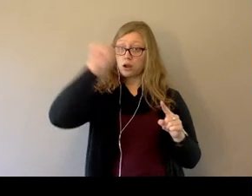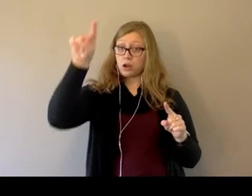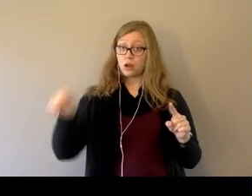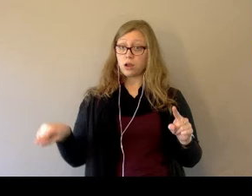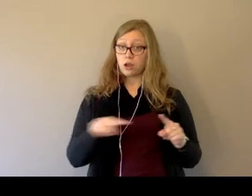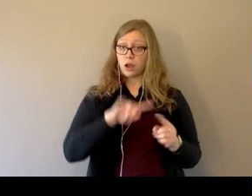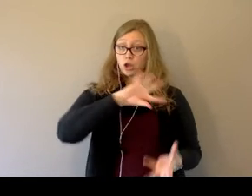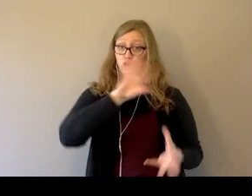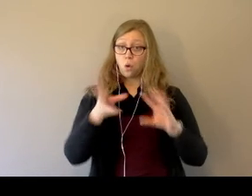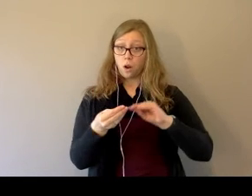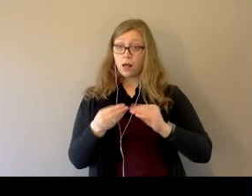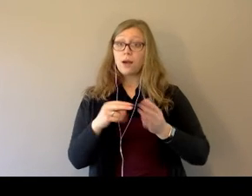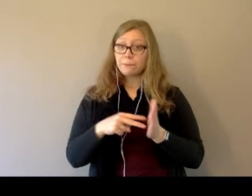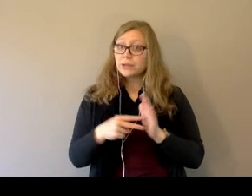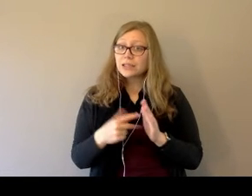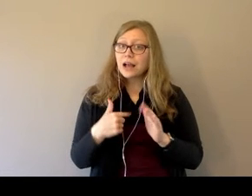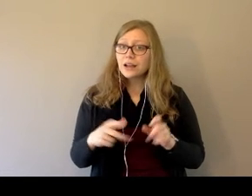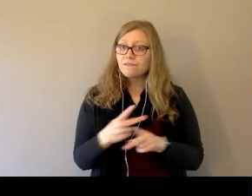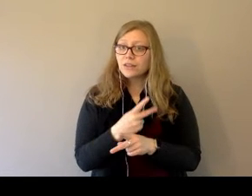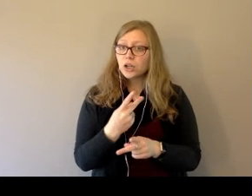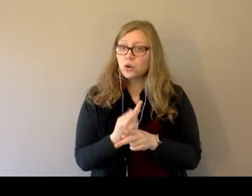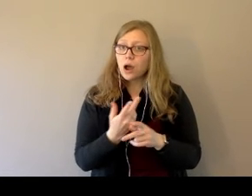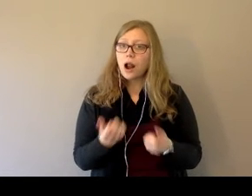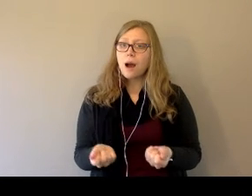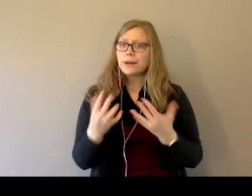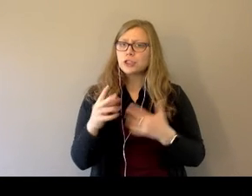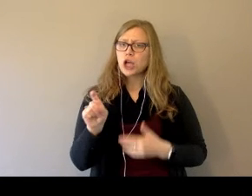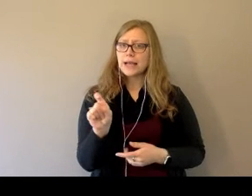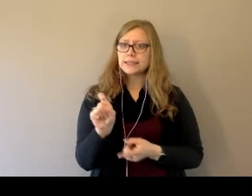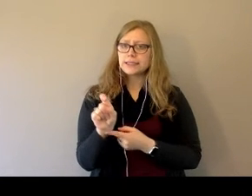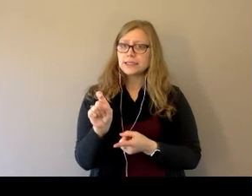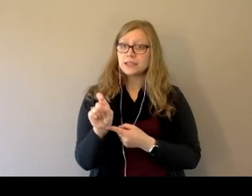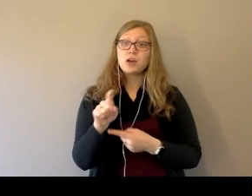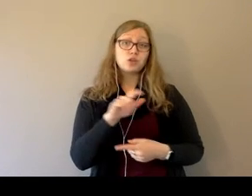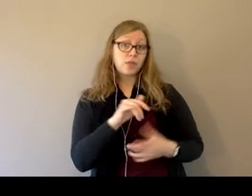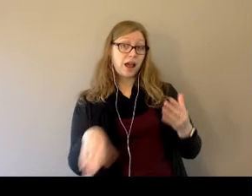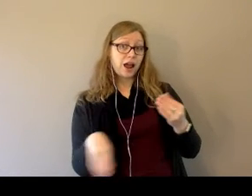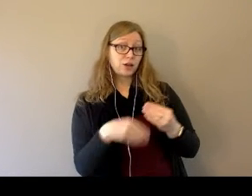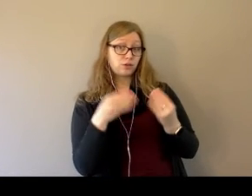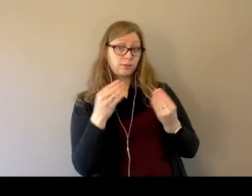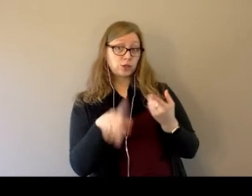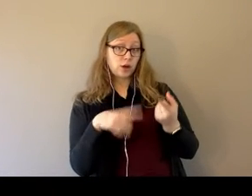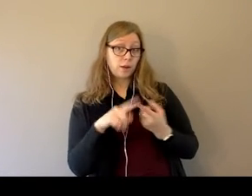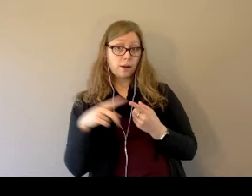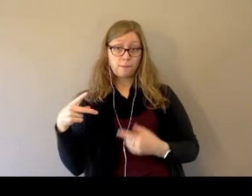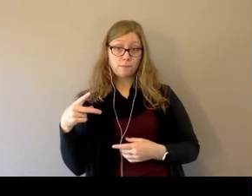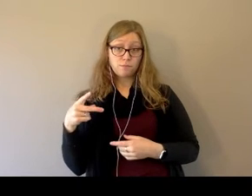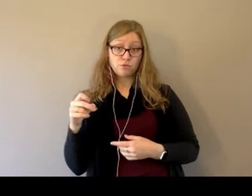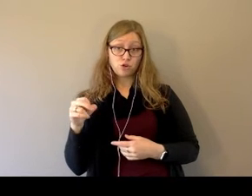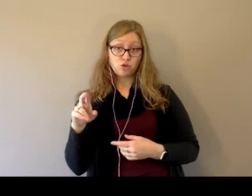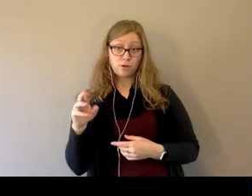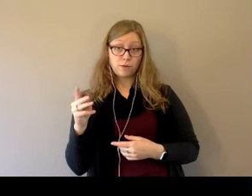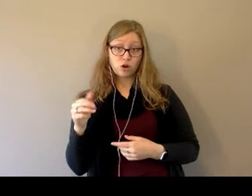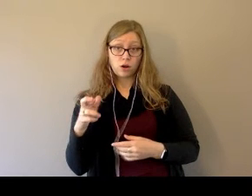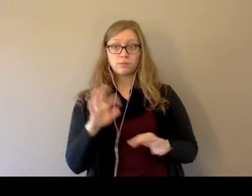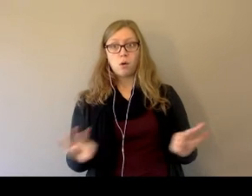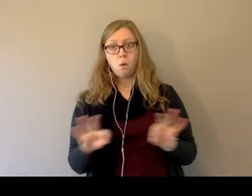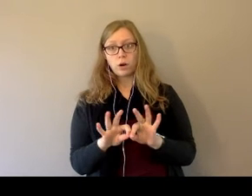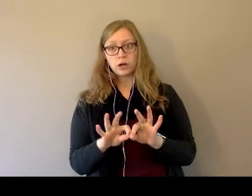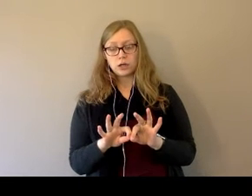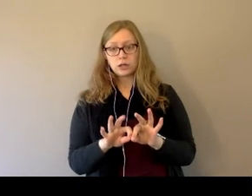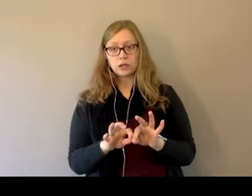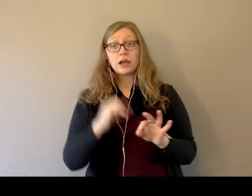is. So this extra information about the perimeter is real important, because I know that if I add up all three sides of the triangle, it's going to